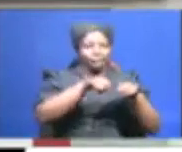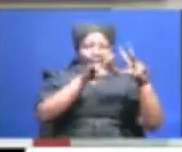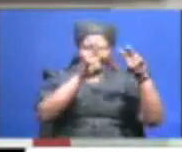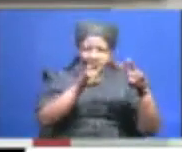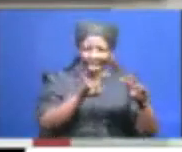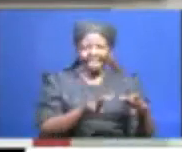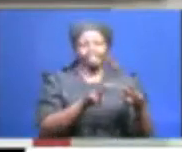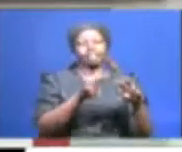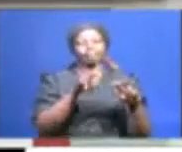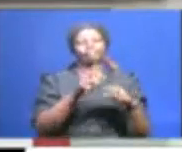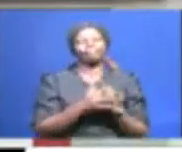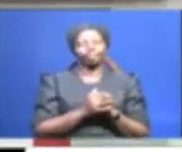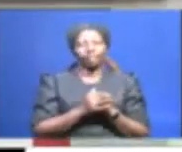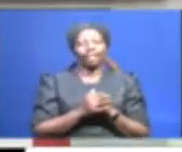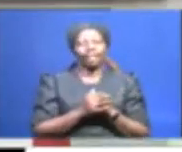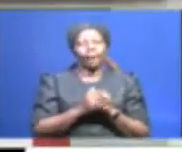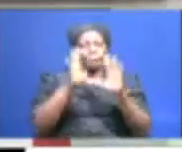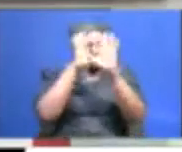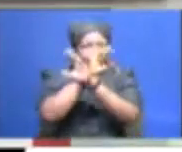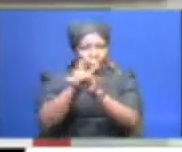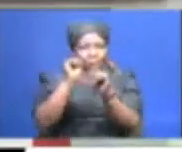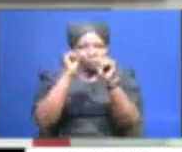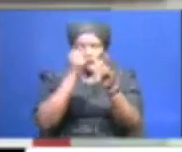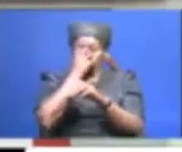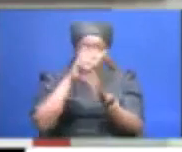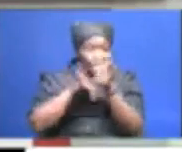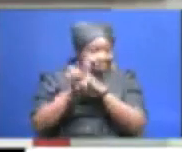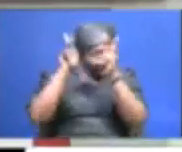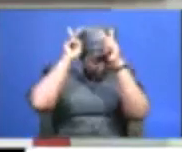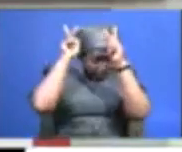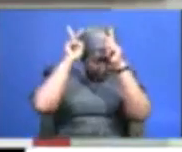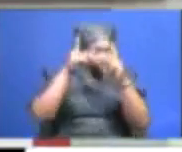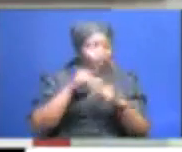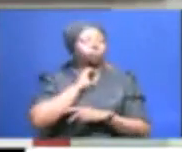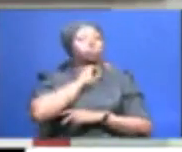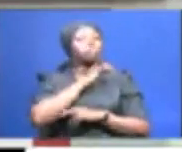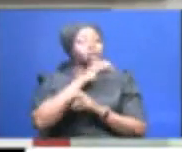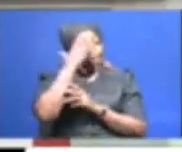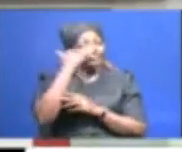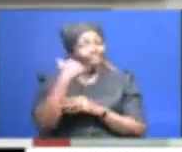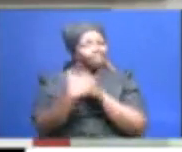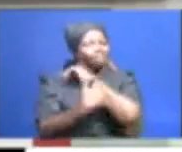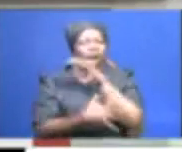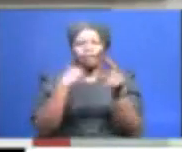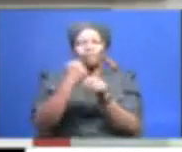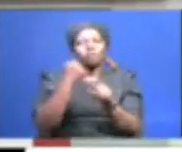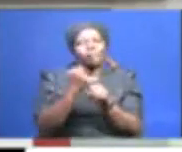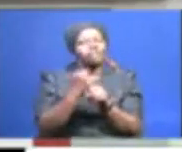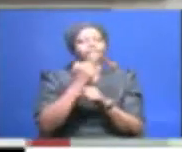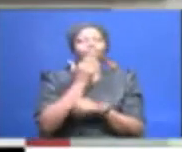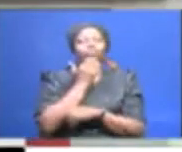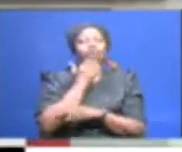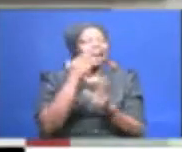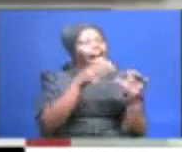County, President William Ruto lamented the poor performance of the state millers and challenged the management of the respective